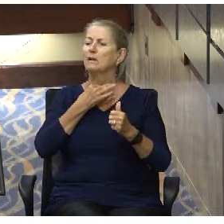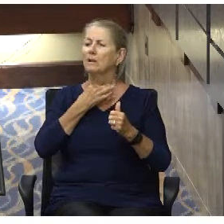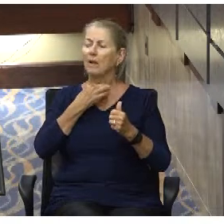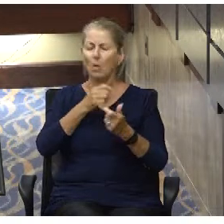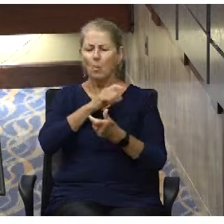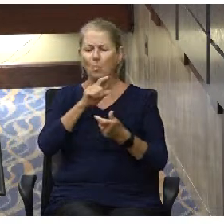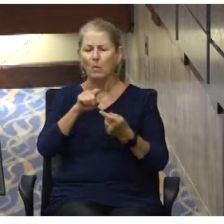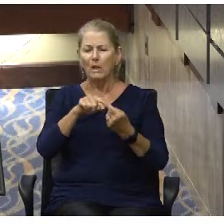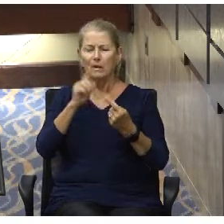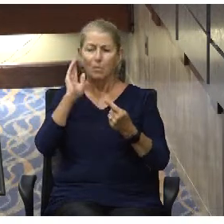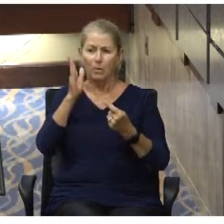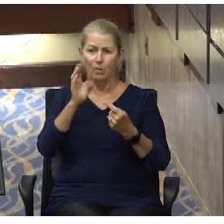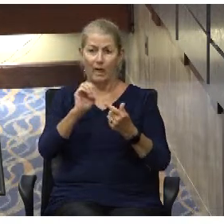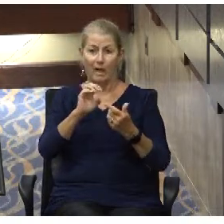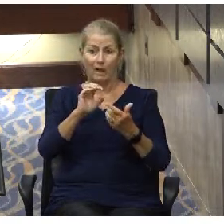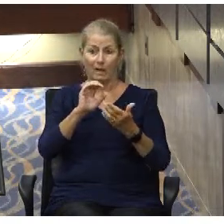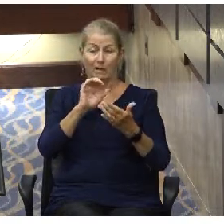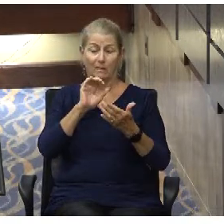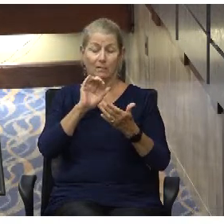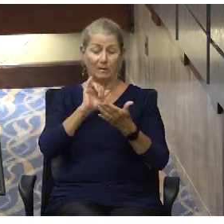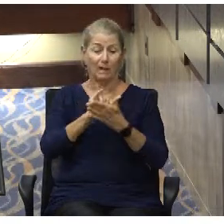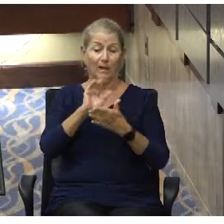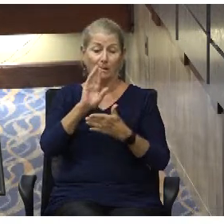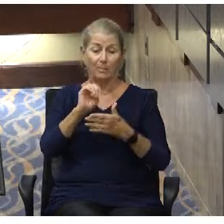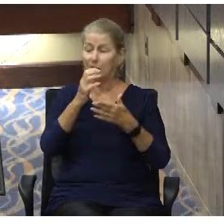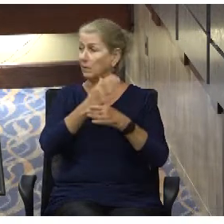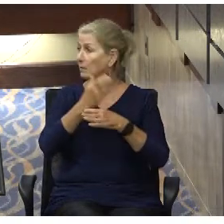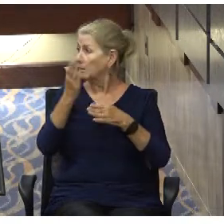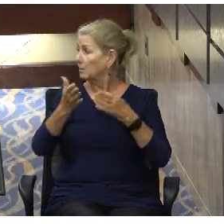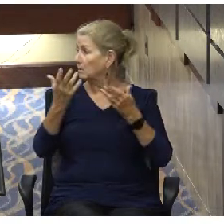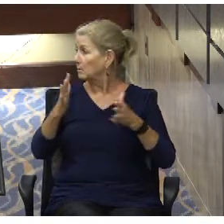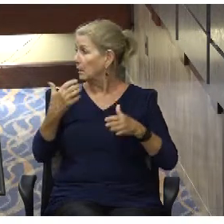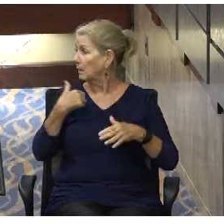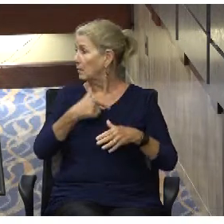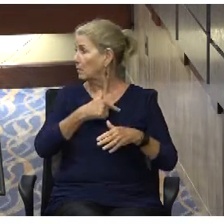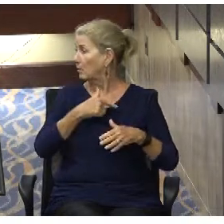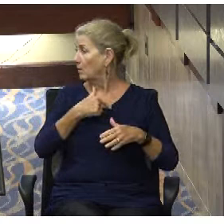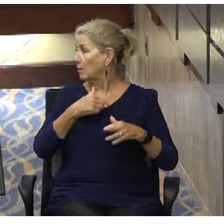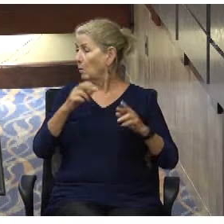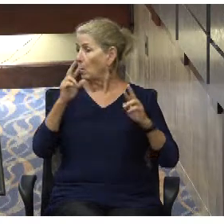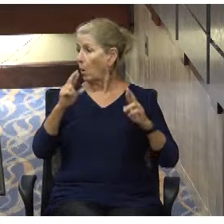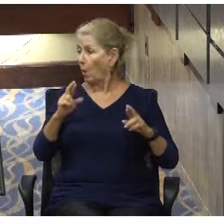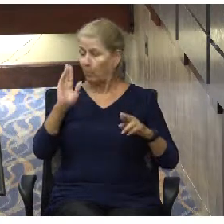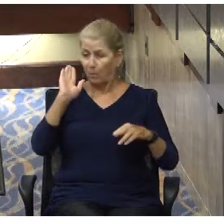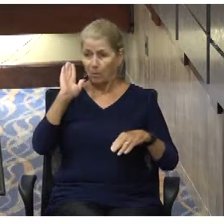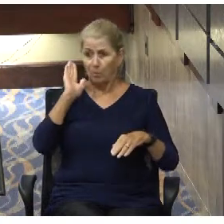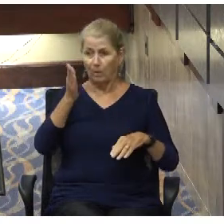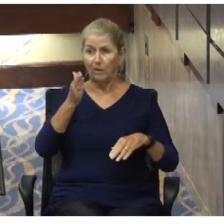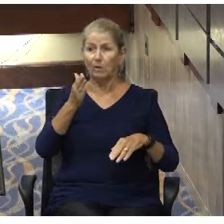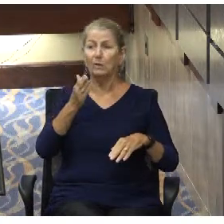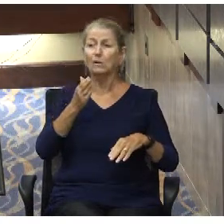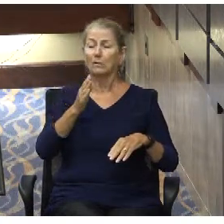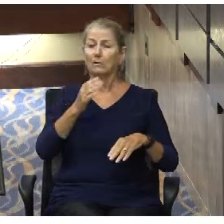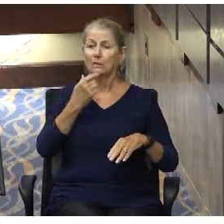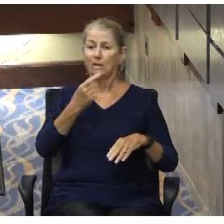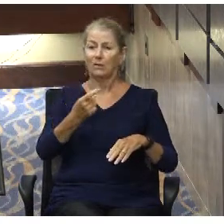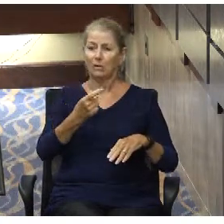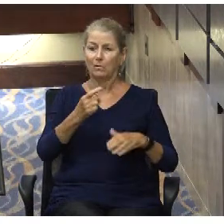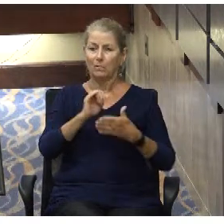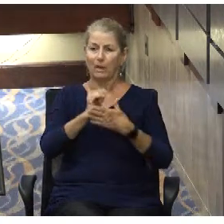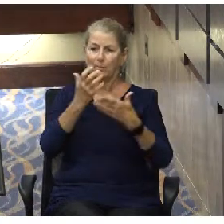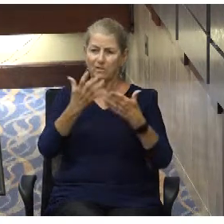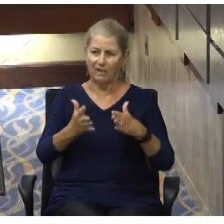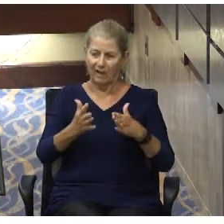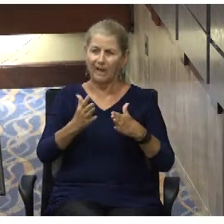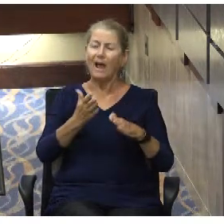going to be done? We had thought we would be telling you it was already done, particularly after this change order. They